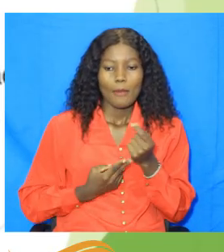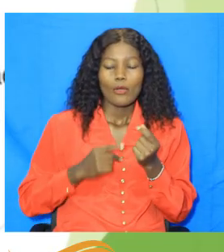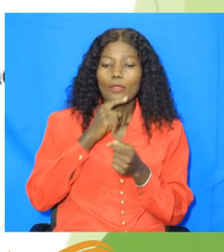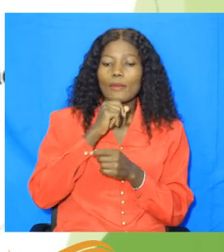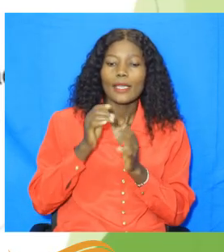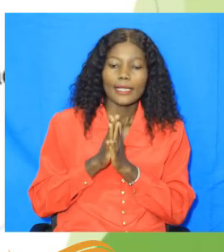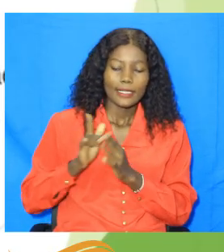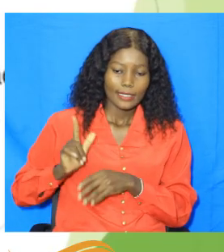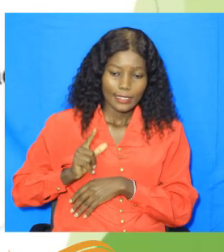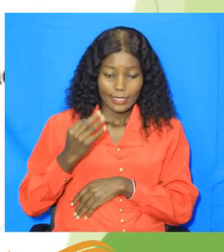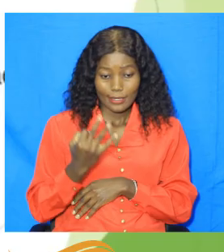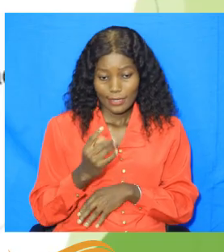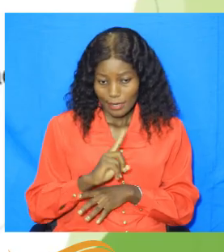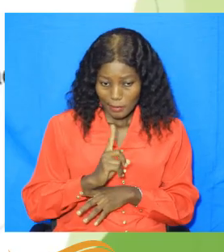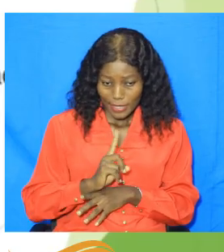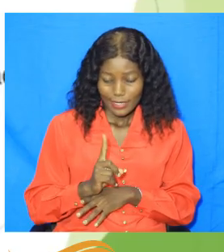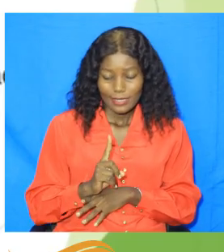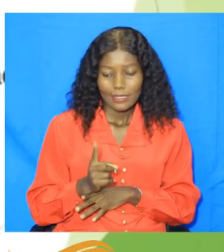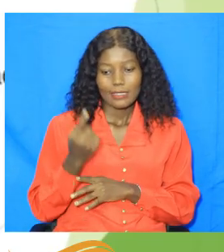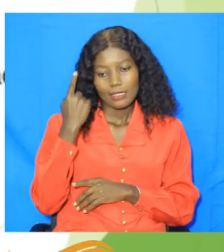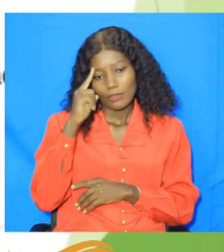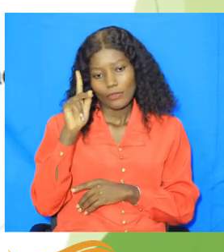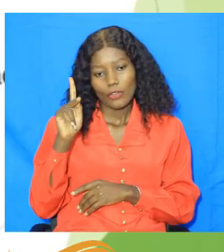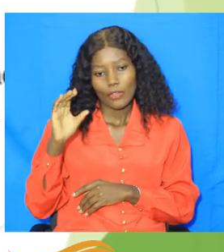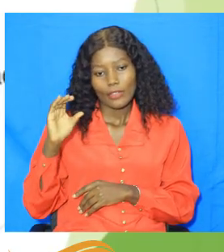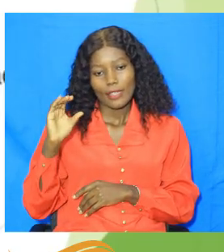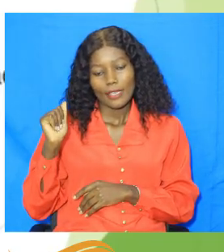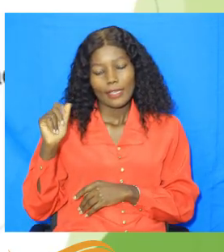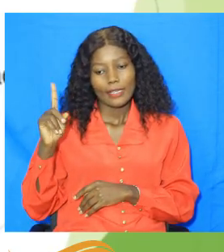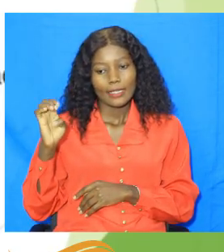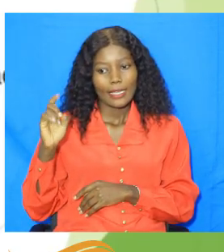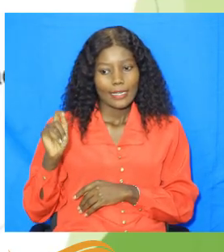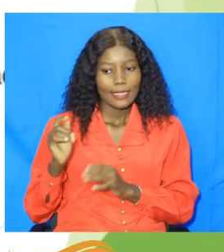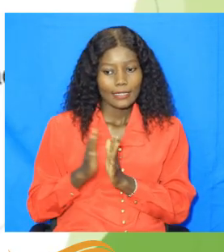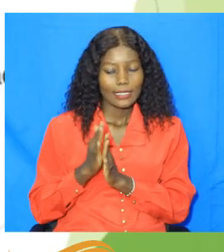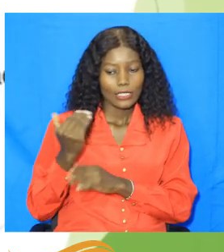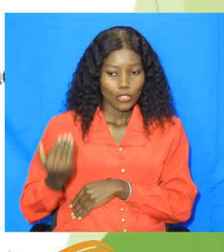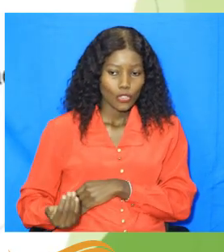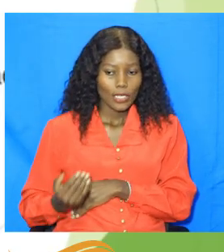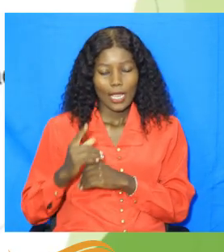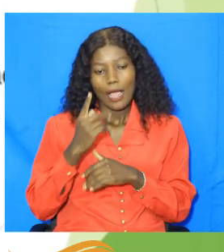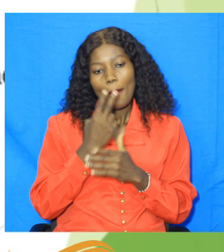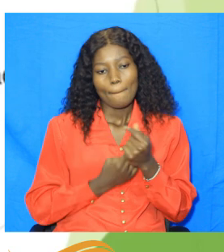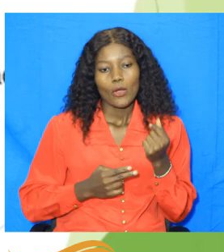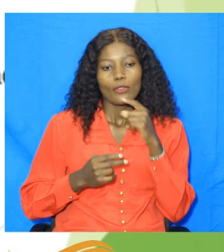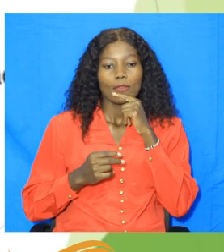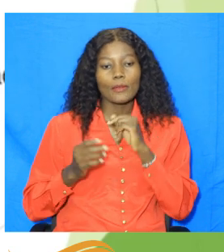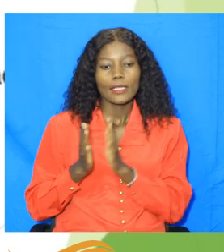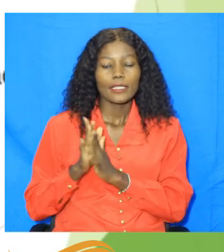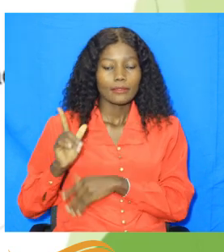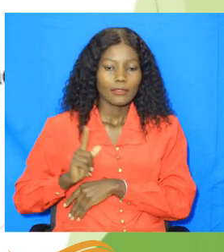categories is 3 minutes. For the cadets and juniors, both male and female, it will